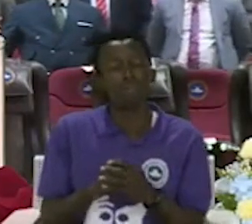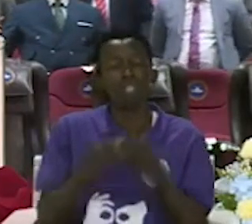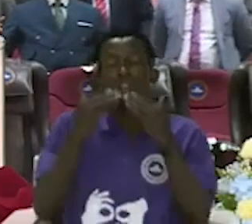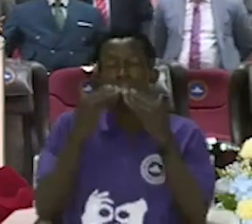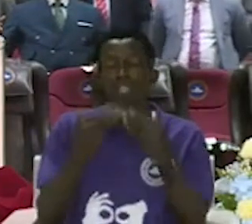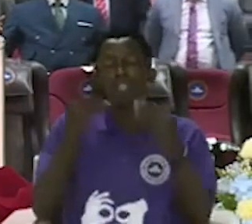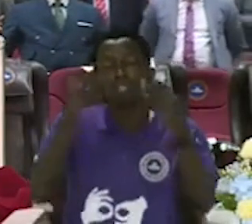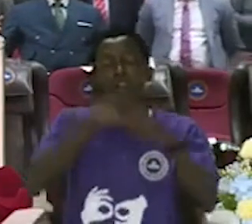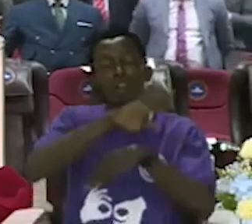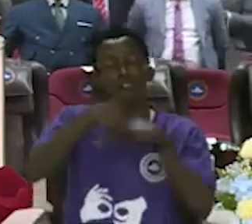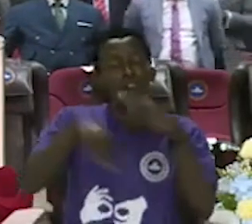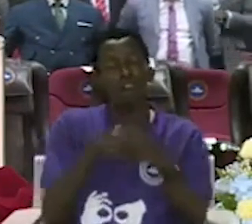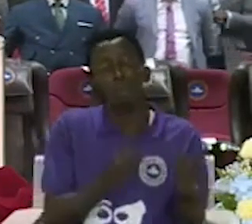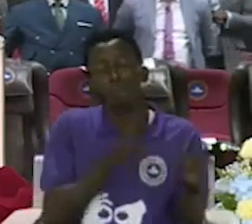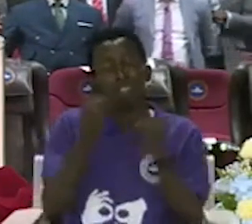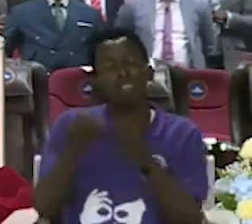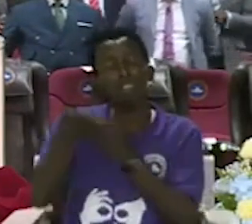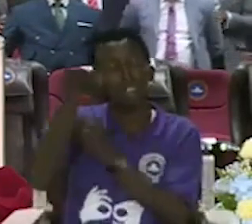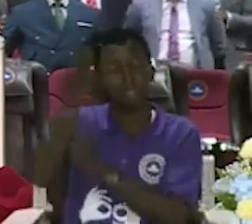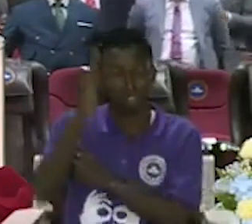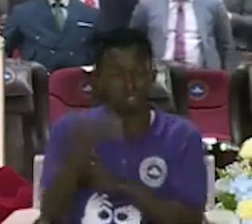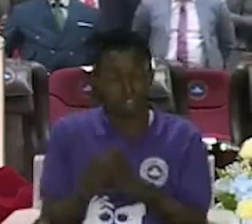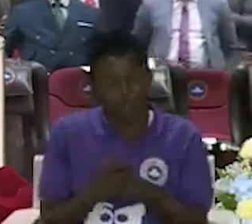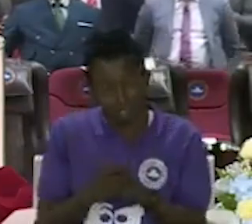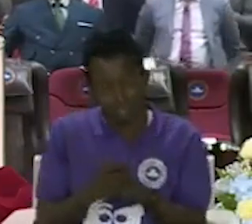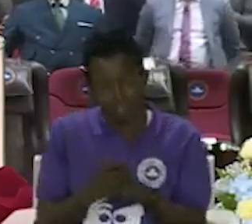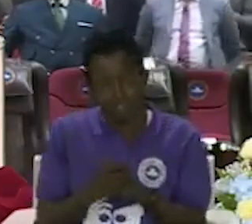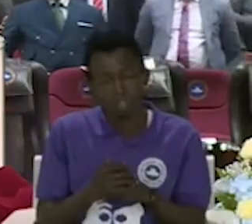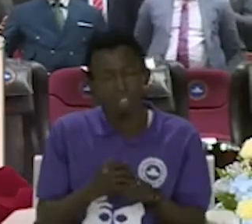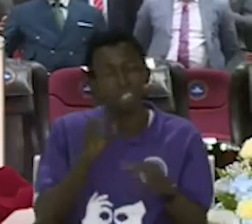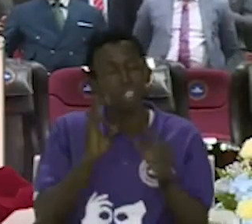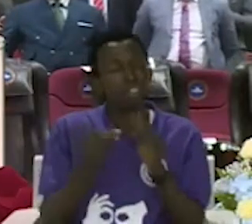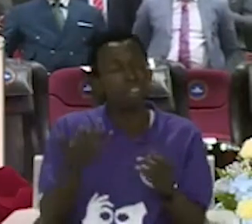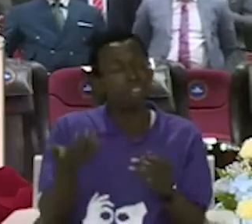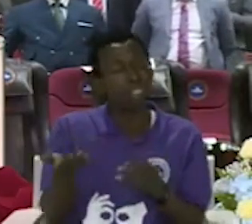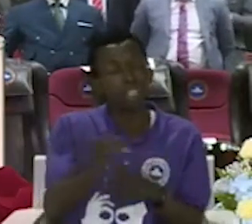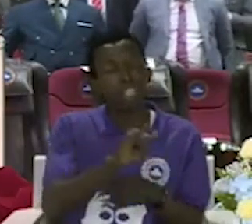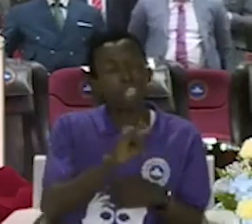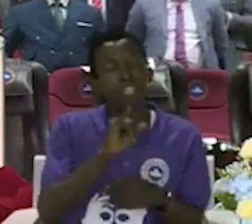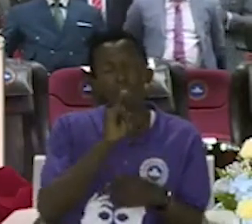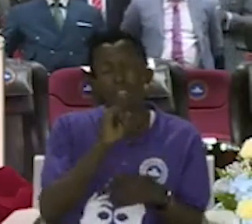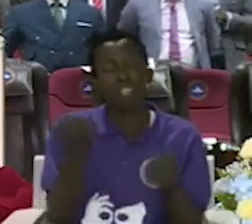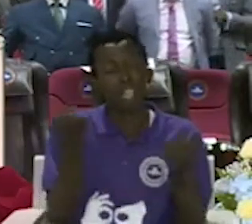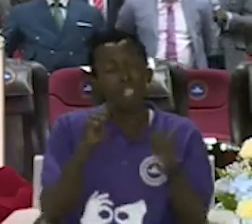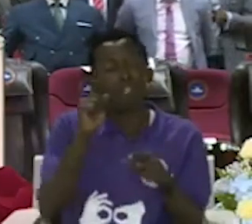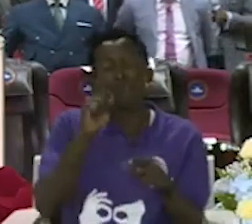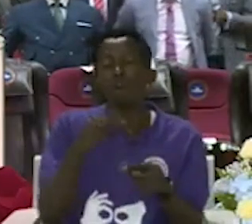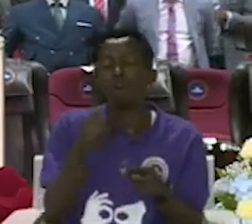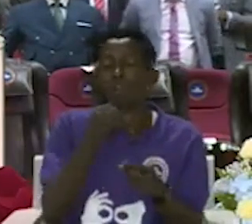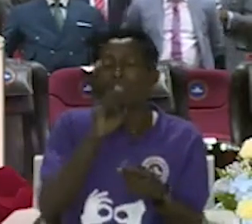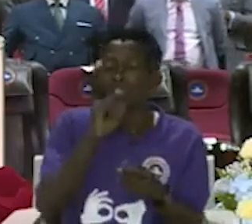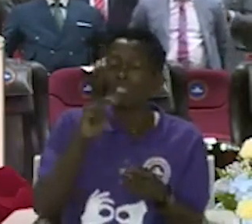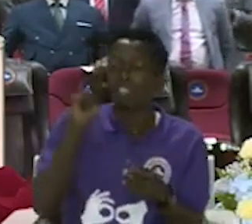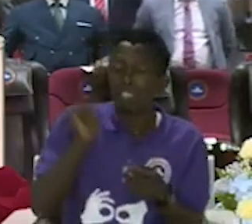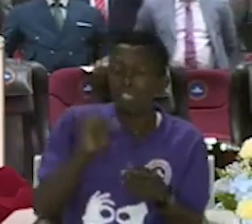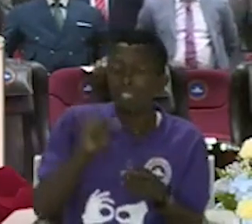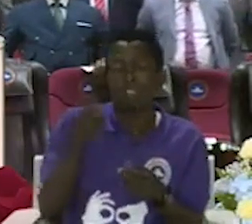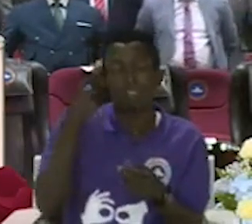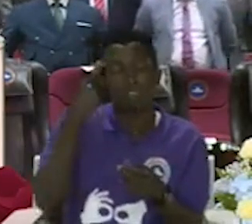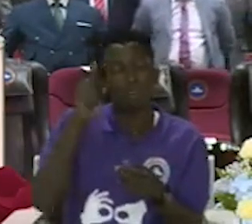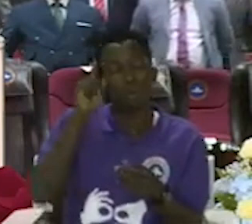Thank you, Almighty God. If there's anyone here who is still in need of one miracle or the